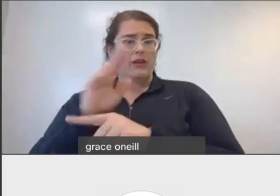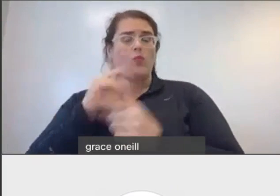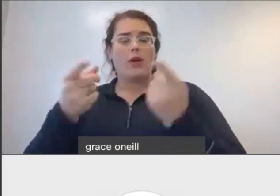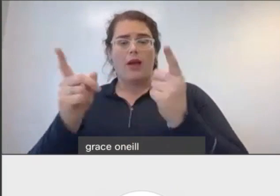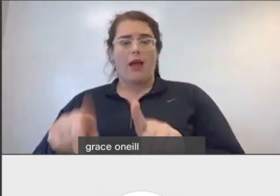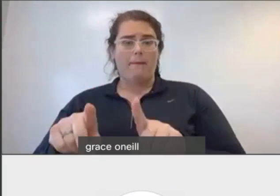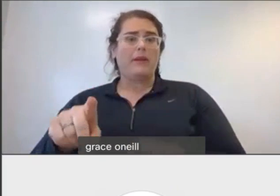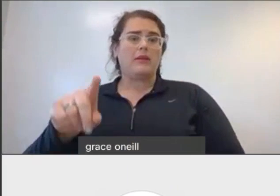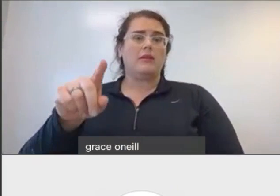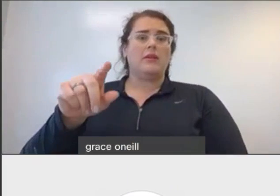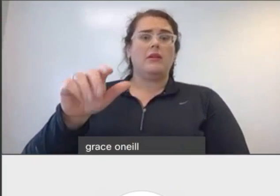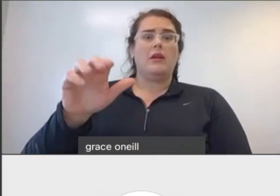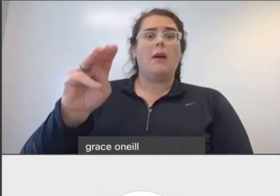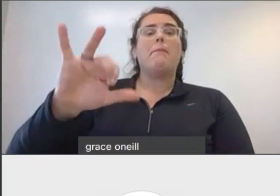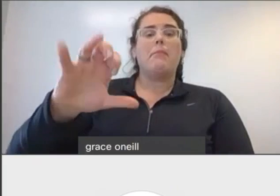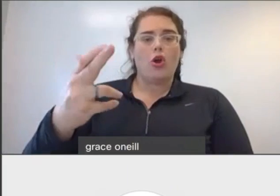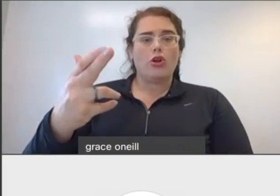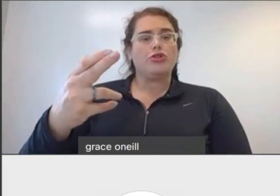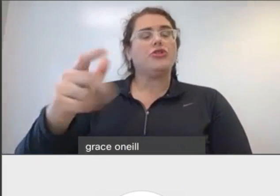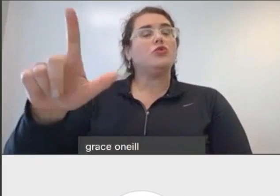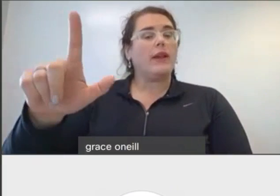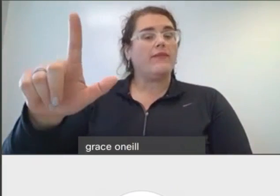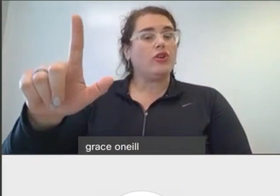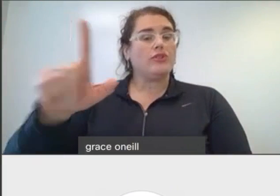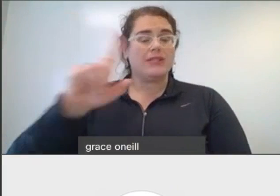month, of March, sorry.